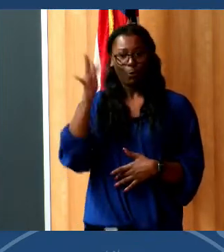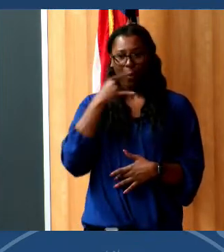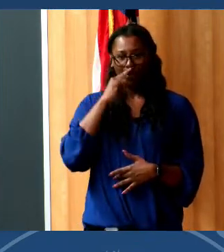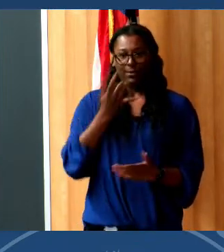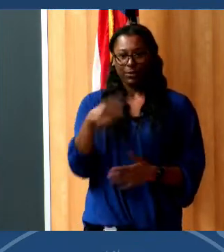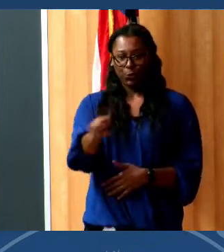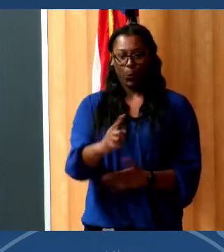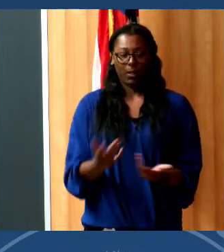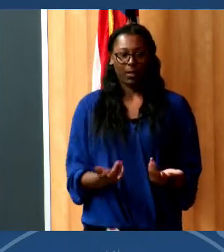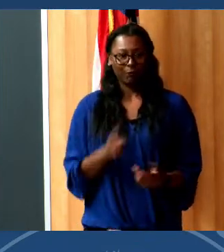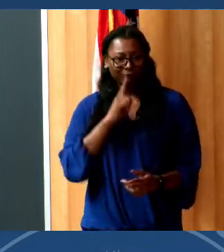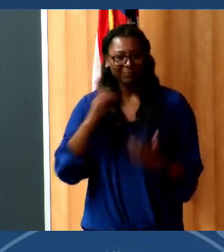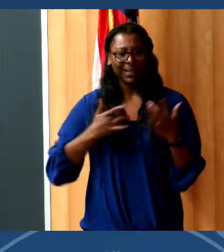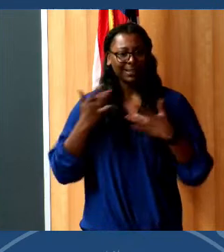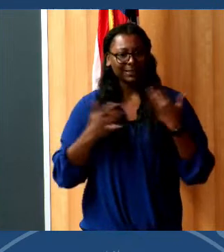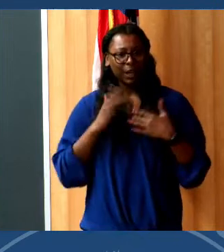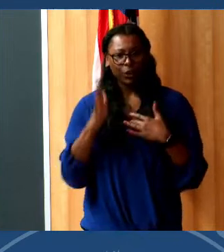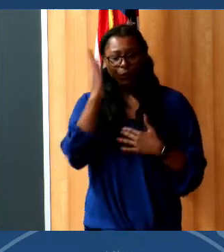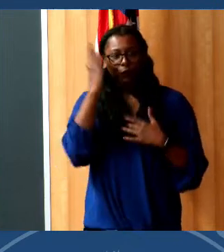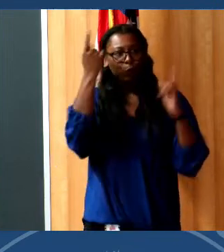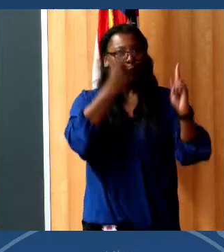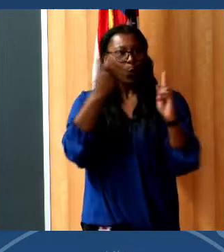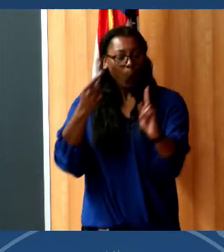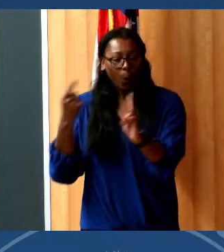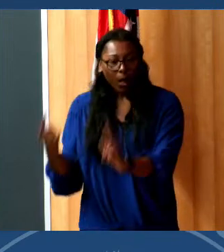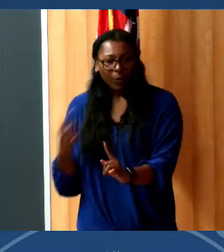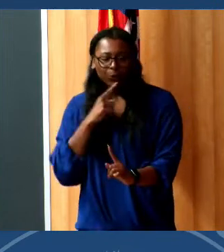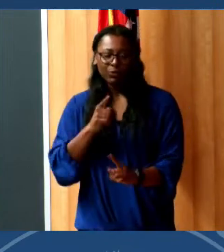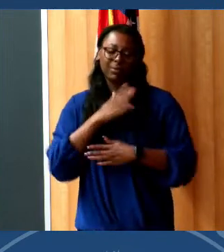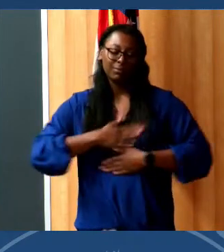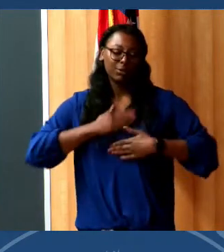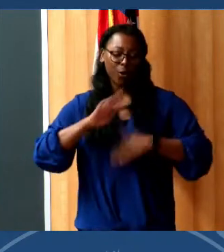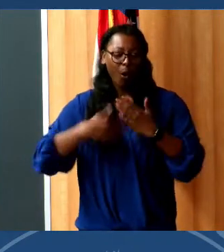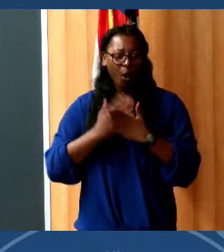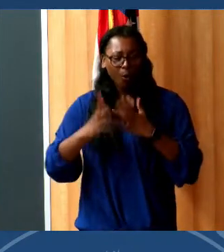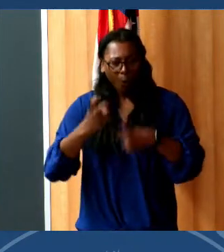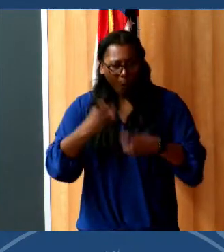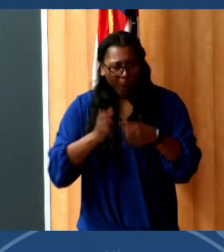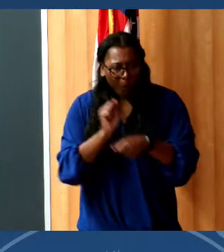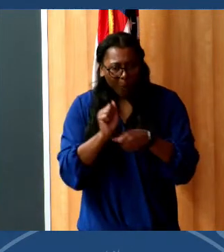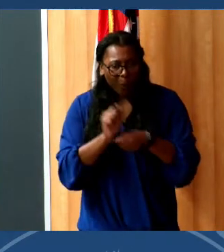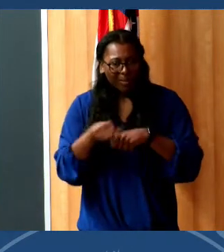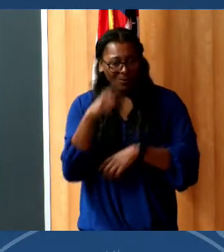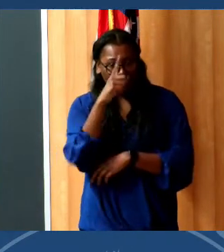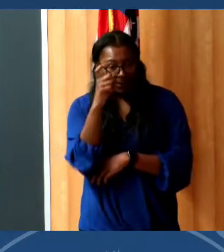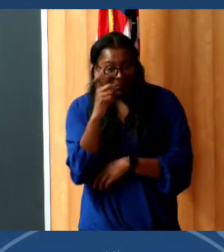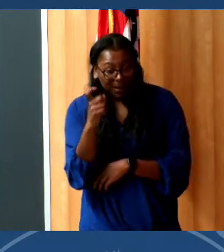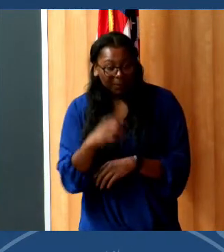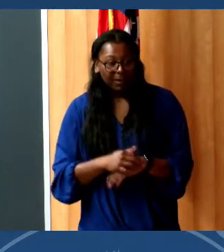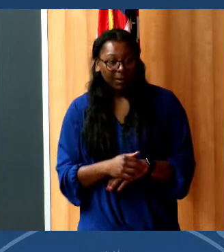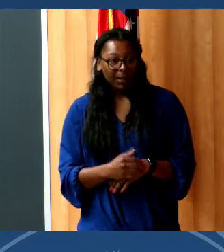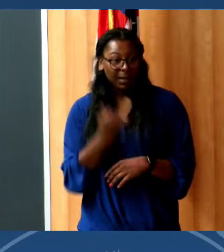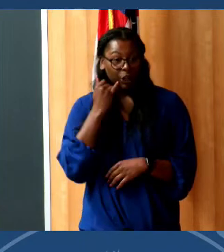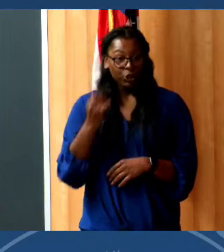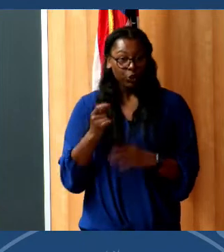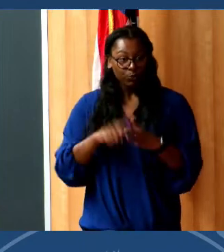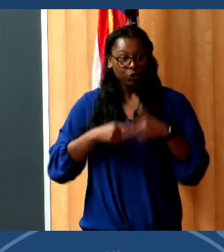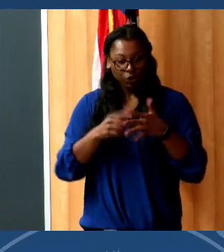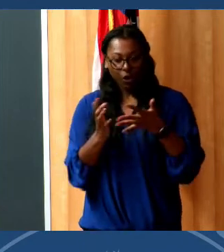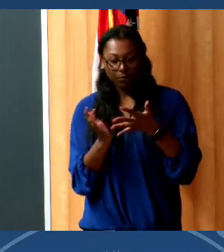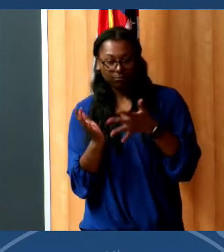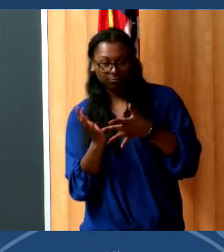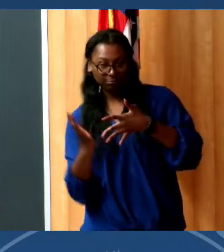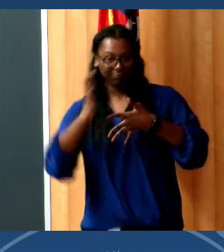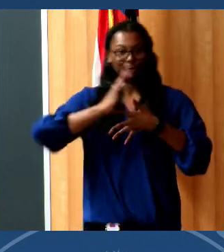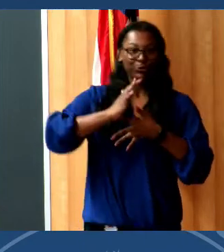really excited about your futures. We appreciate your work this summer and hope that those of you who are rising juniors will come